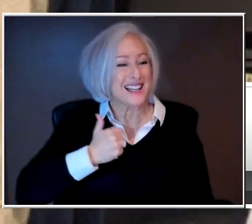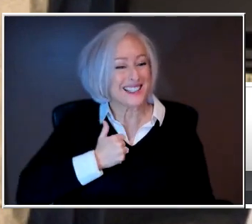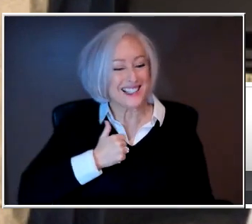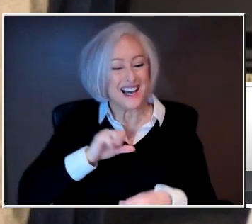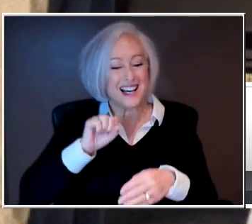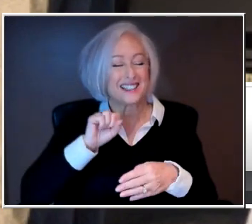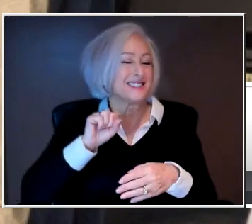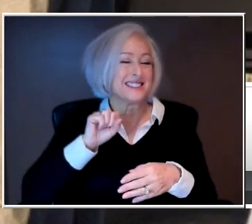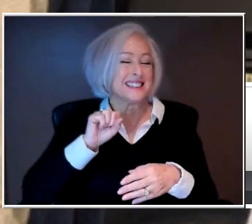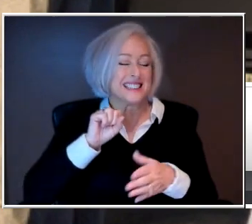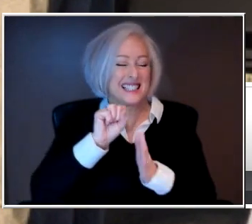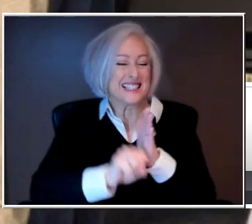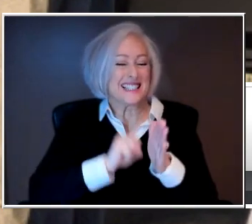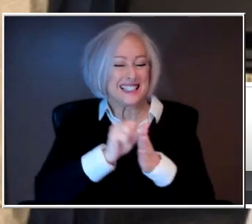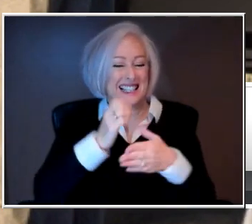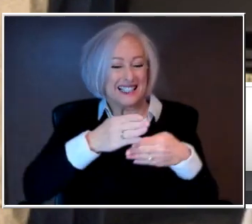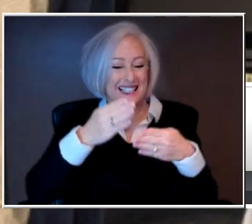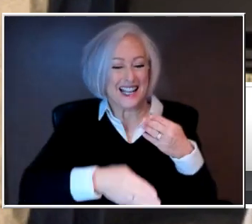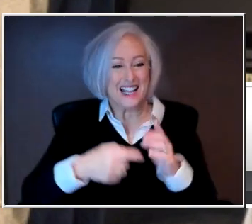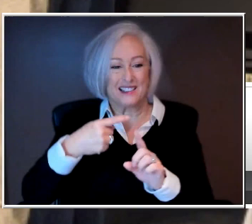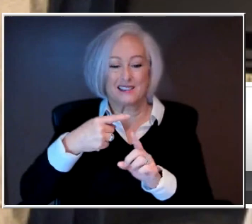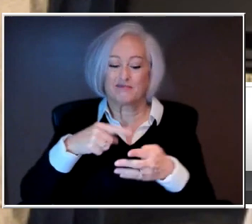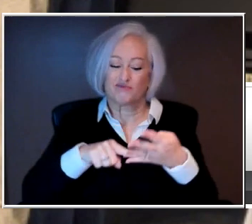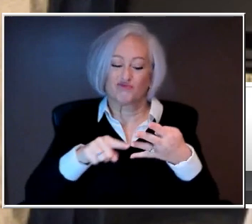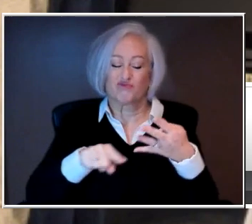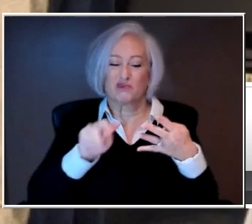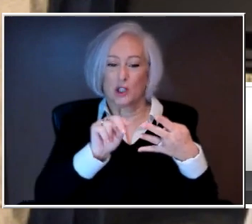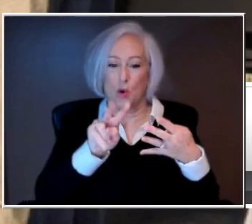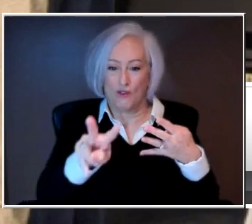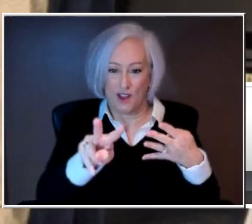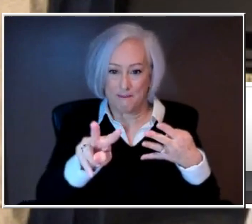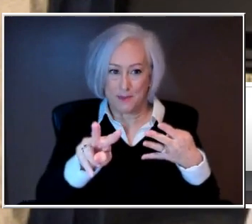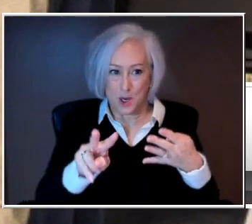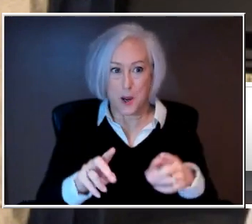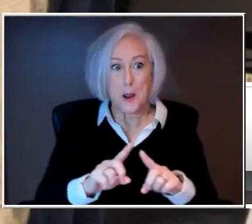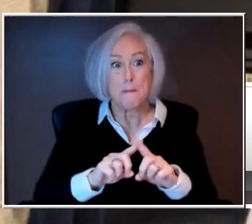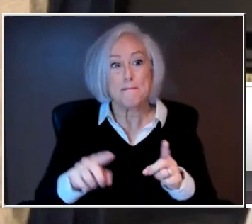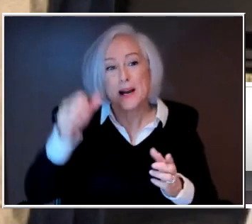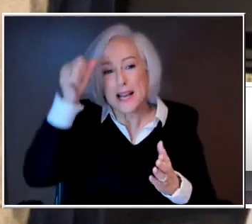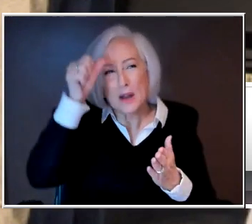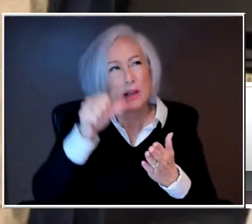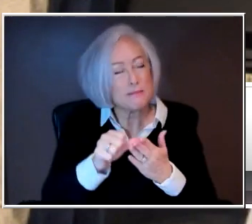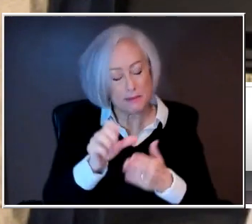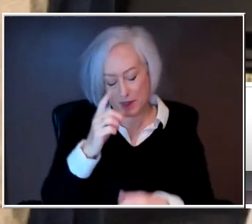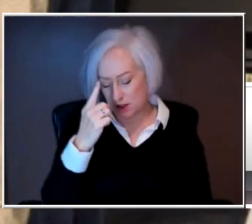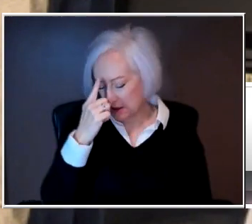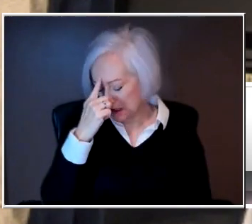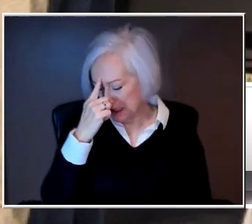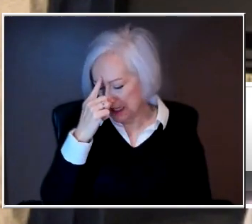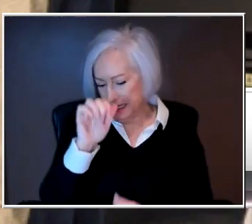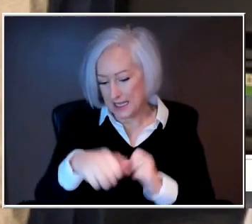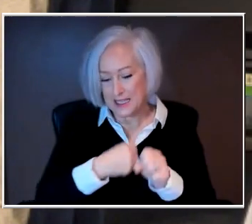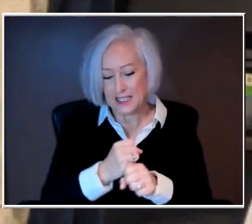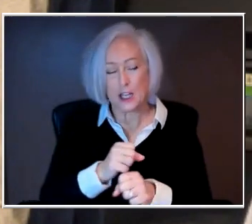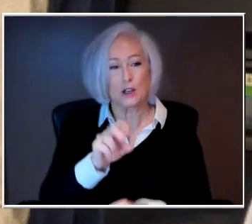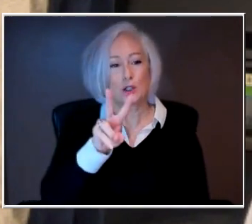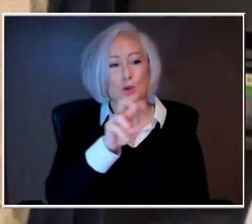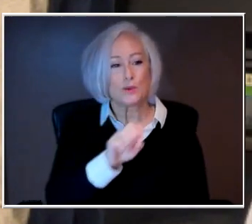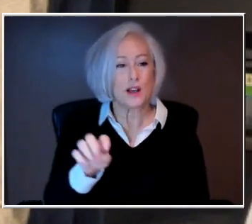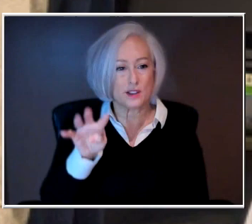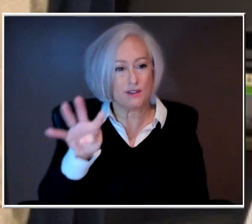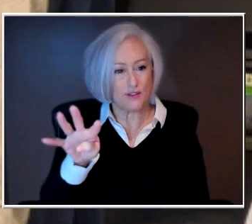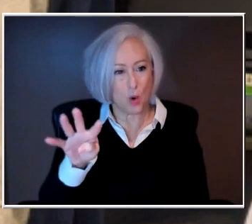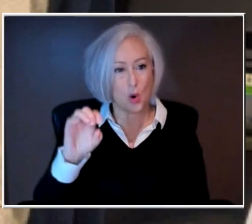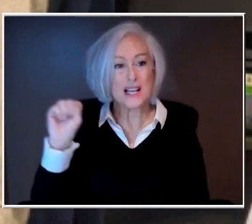miss the worst part of it. But I remember very distinctly playing. I believe it was 2004 when I was playing with Seattle,